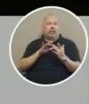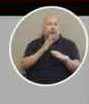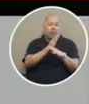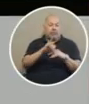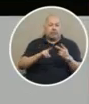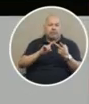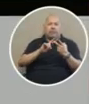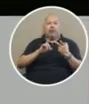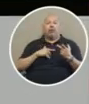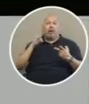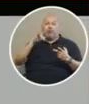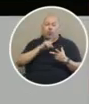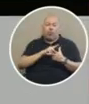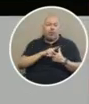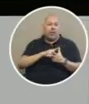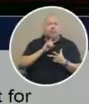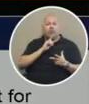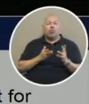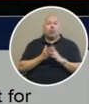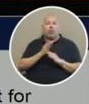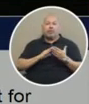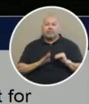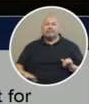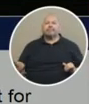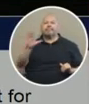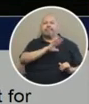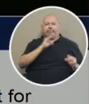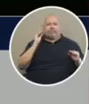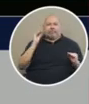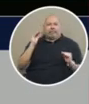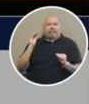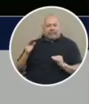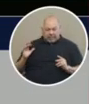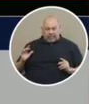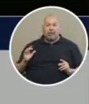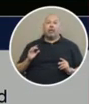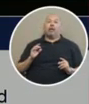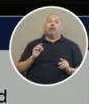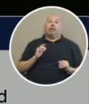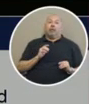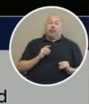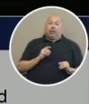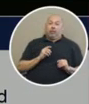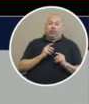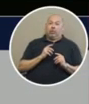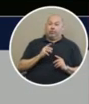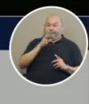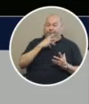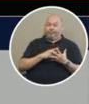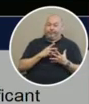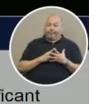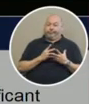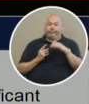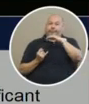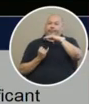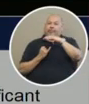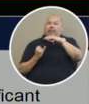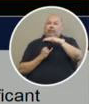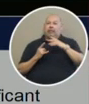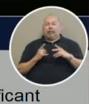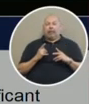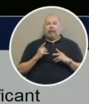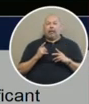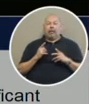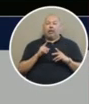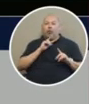stations, our airport, it's been throughout the city. Quarantine and isolation orders, those are being worked on,